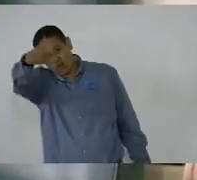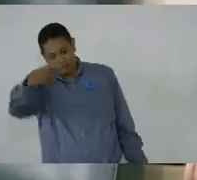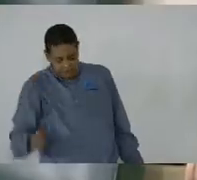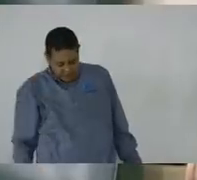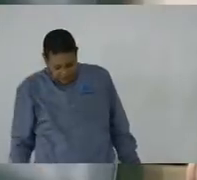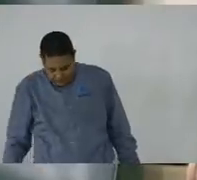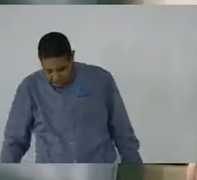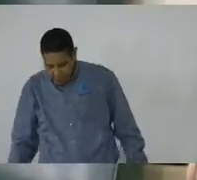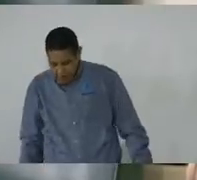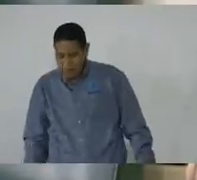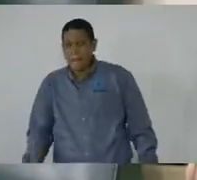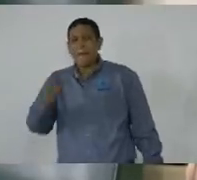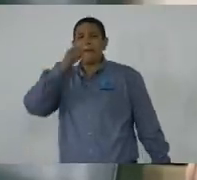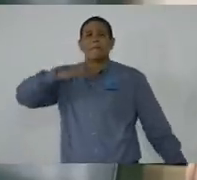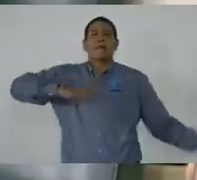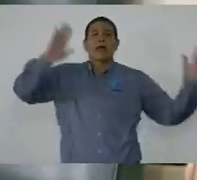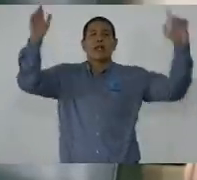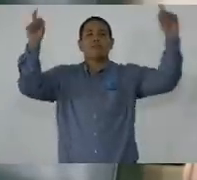Madam Speaker,